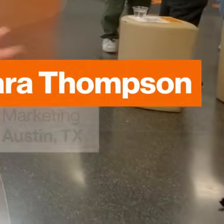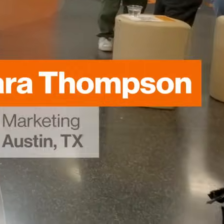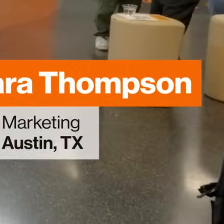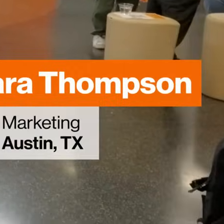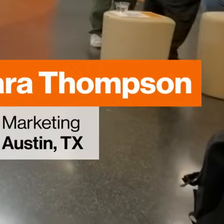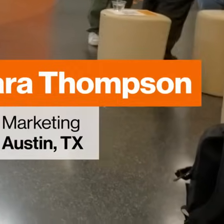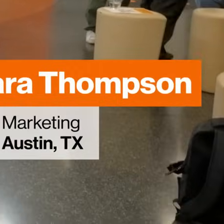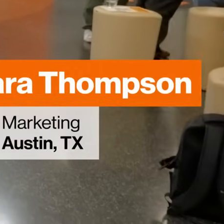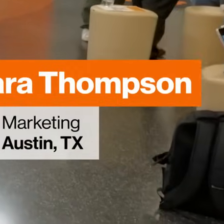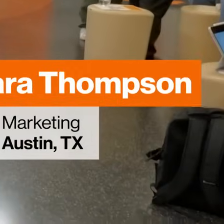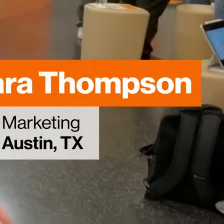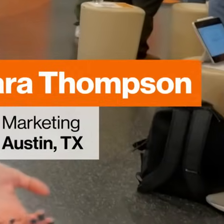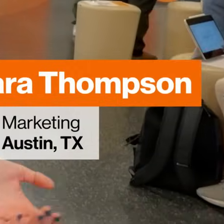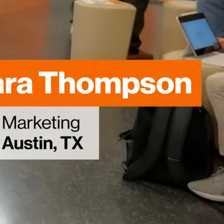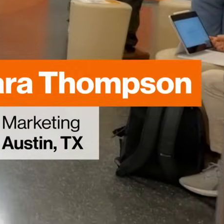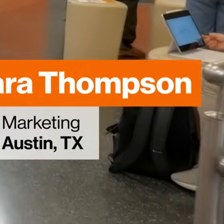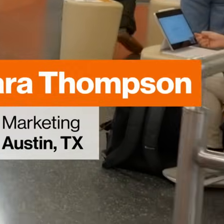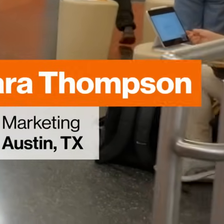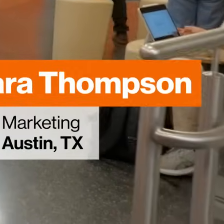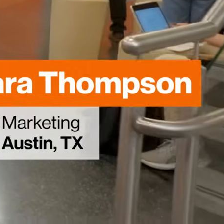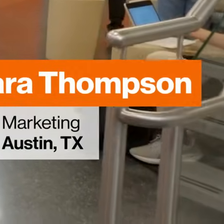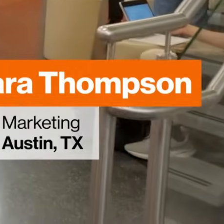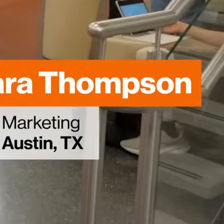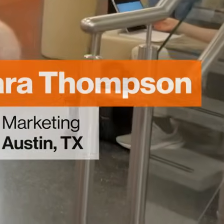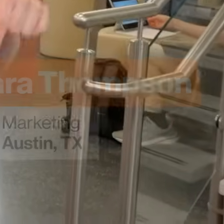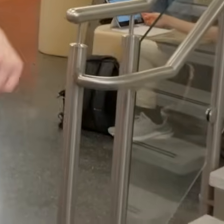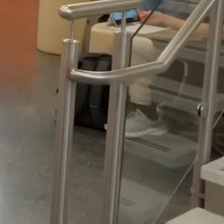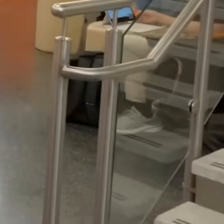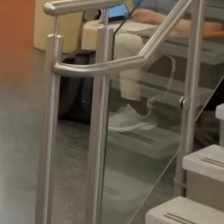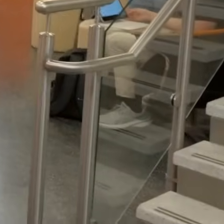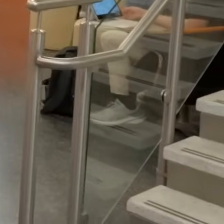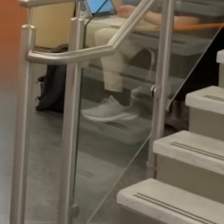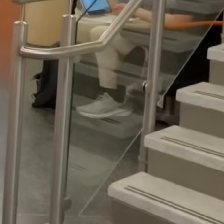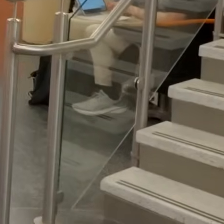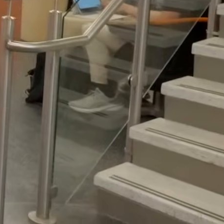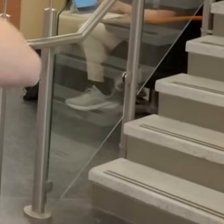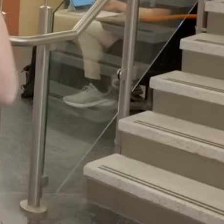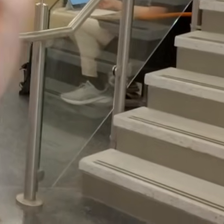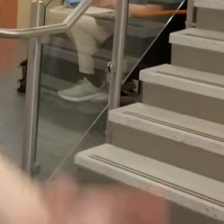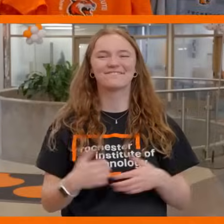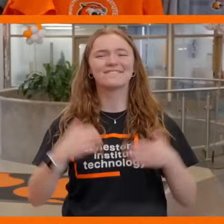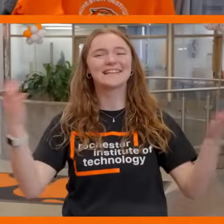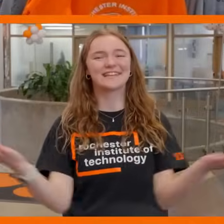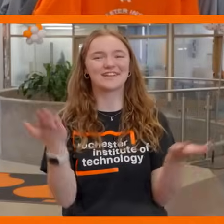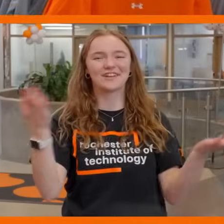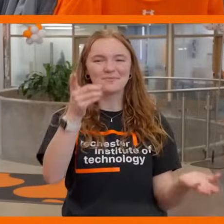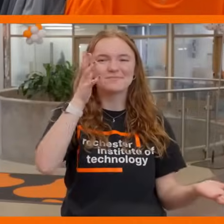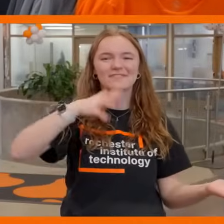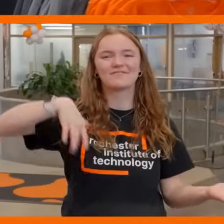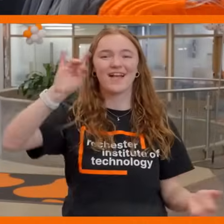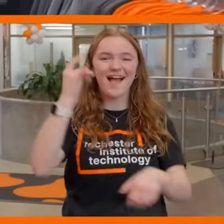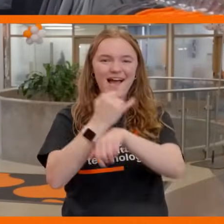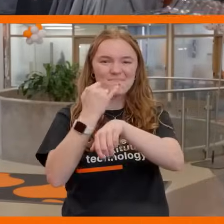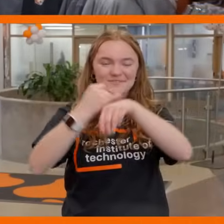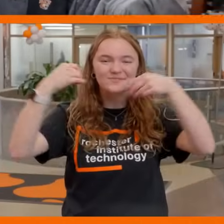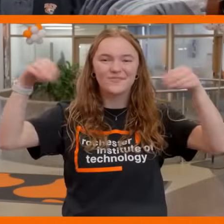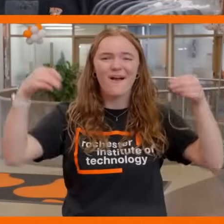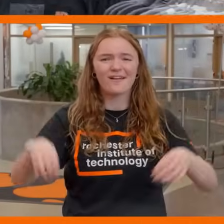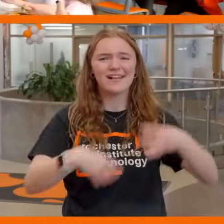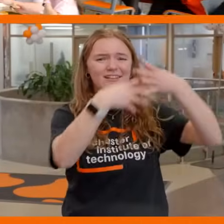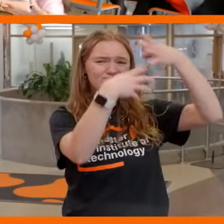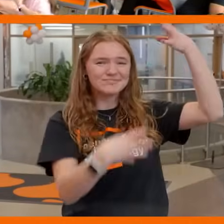Next is the Student Alumni Union and Campus Center, the heartbeat of campus life. Here, you'll find a campus